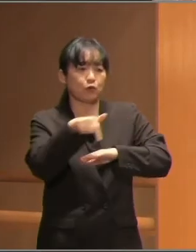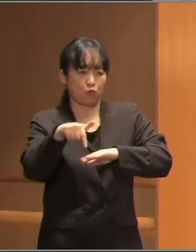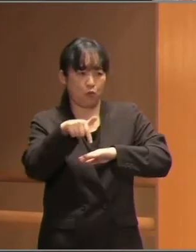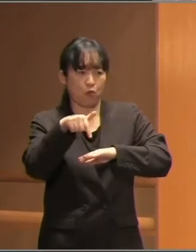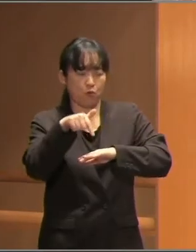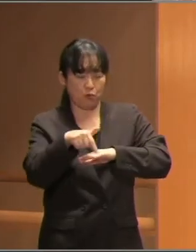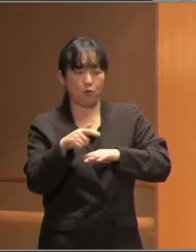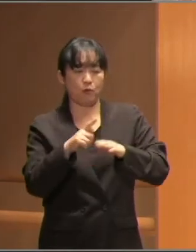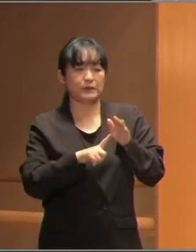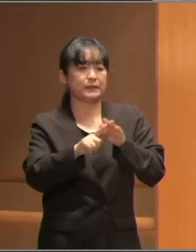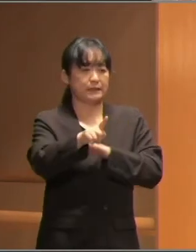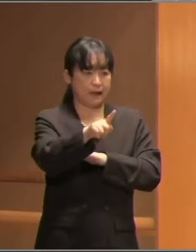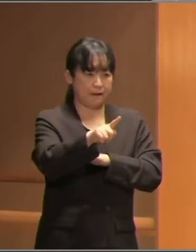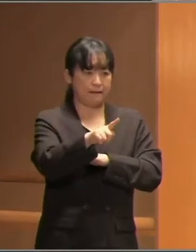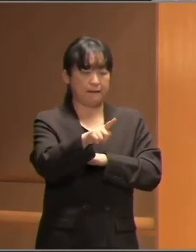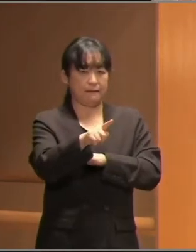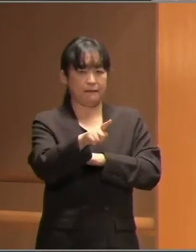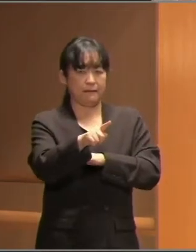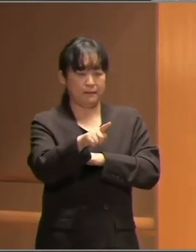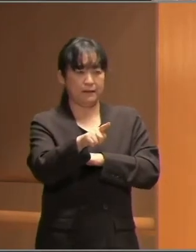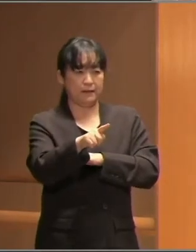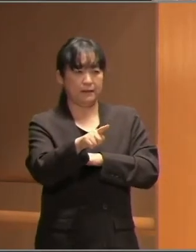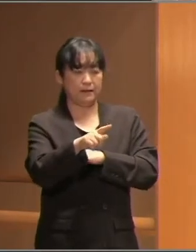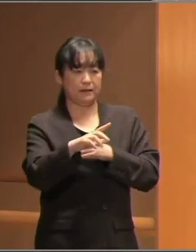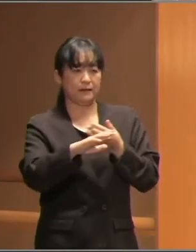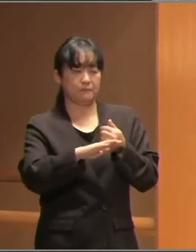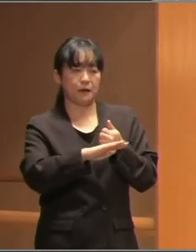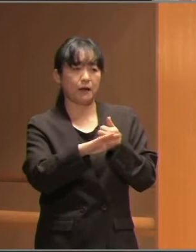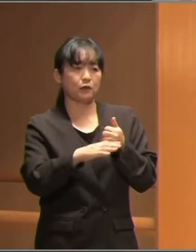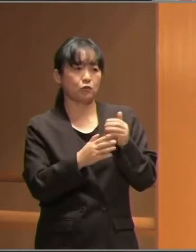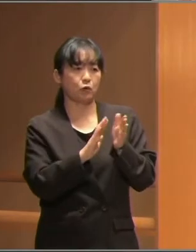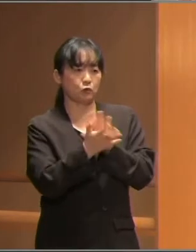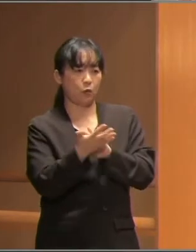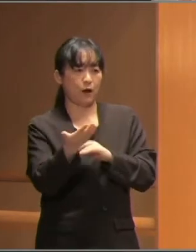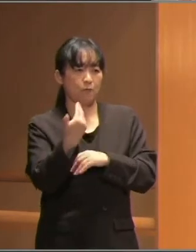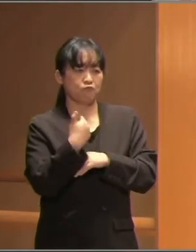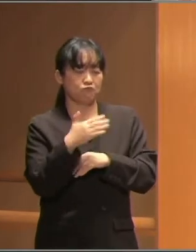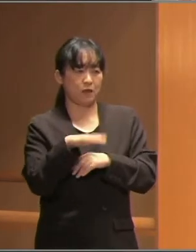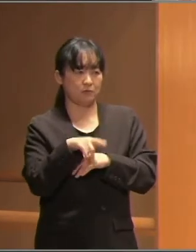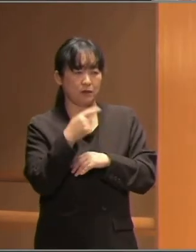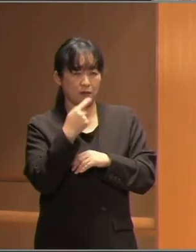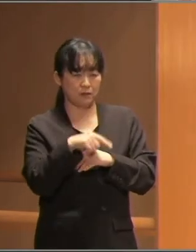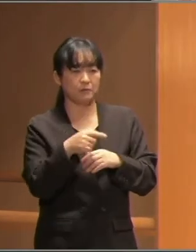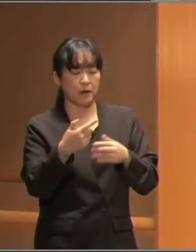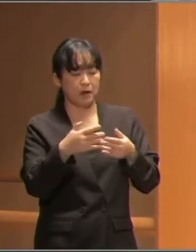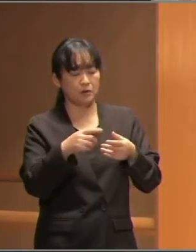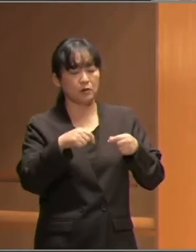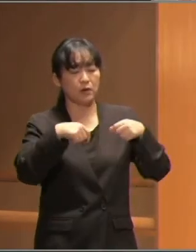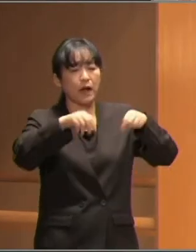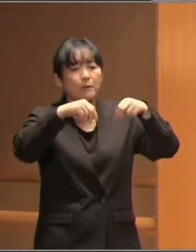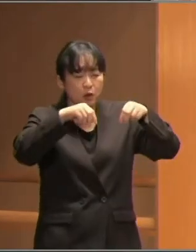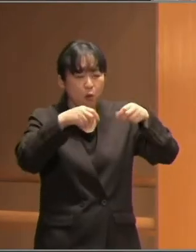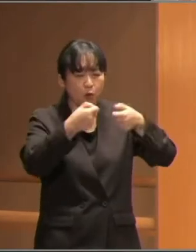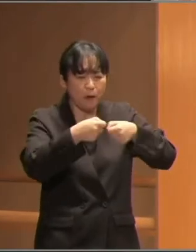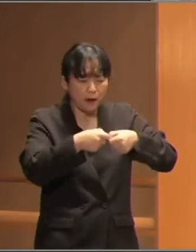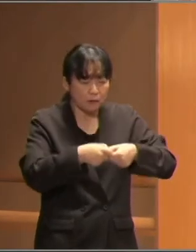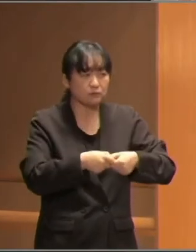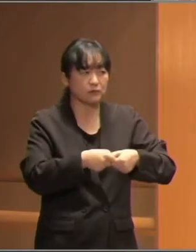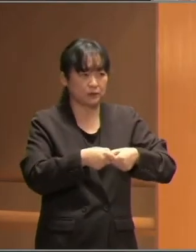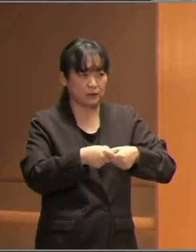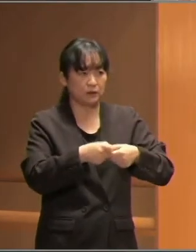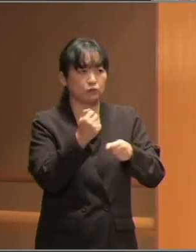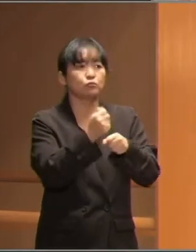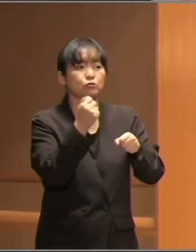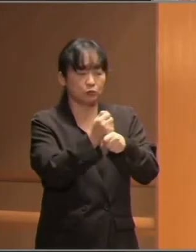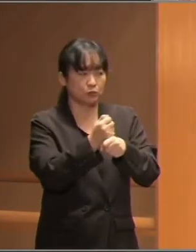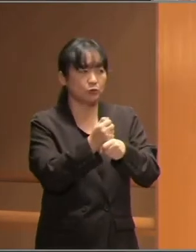of Environment, and then I became a project leader. And another is that the paper is broken down to pieces, and the